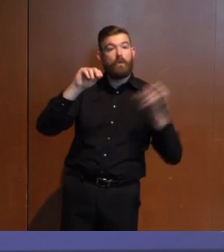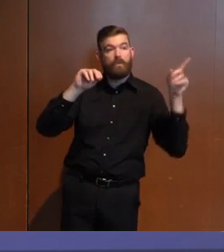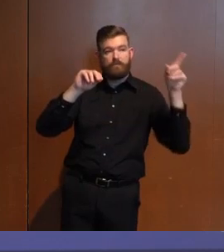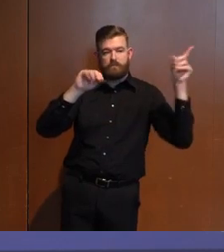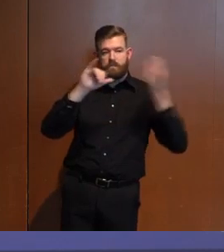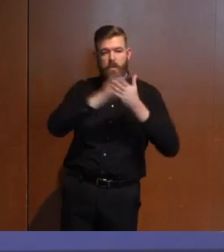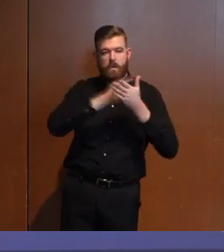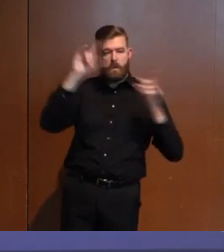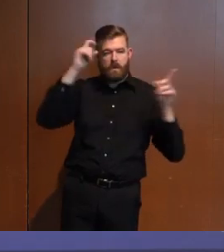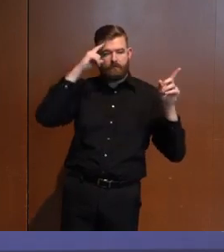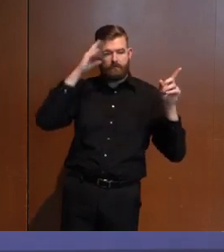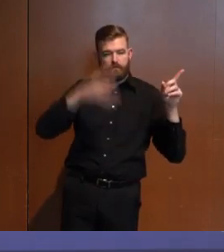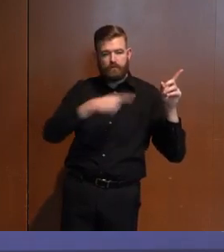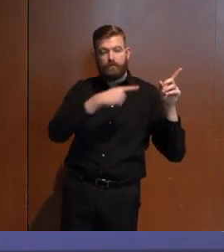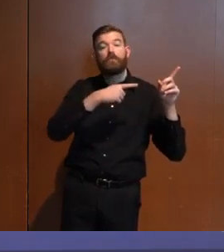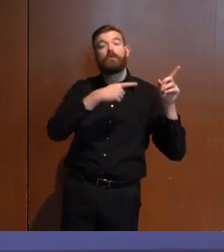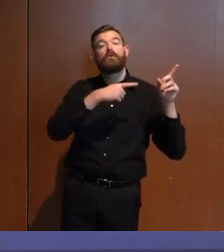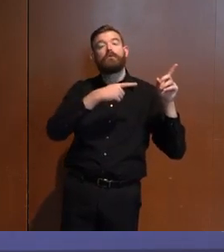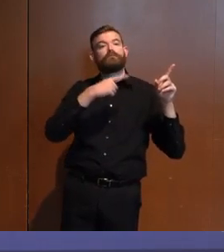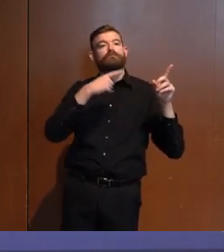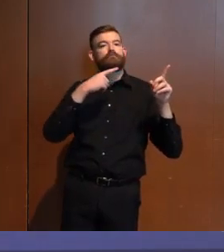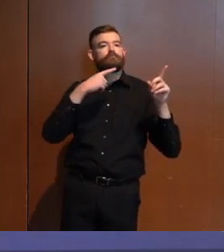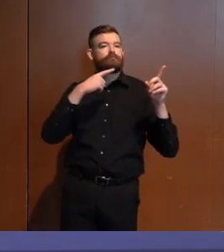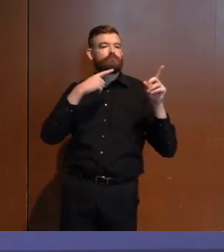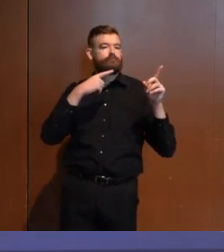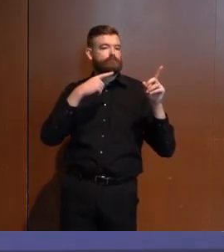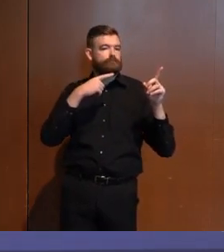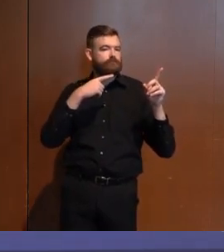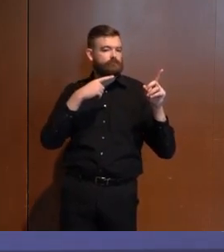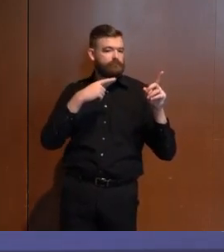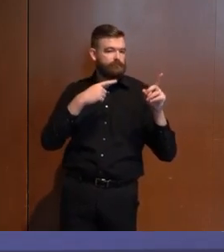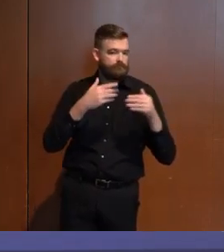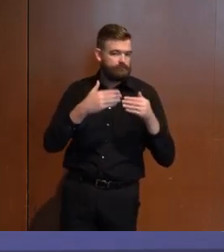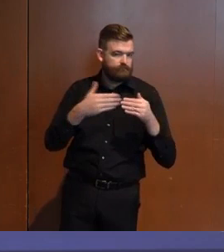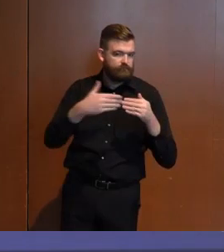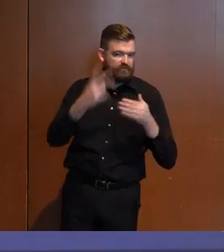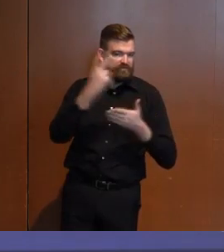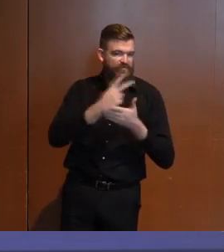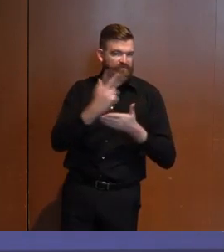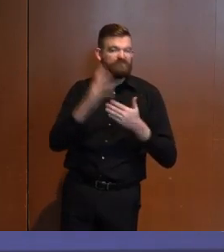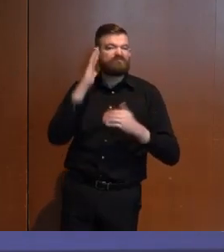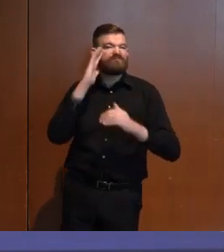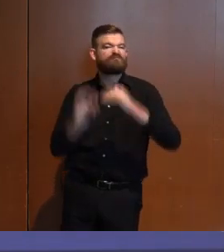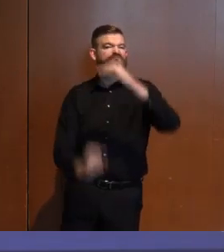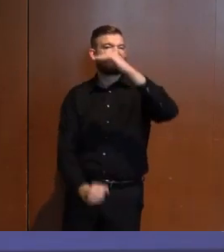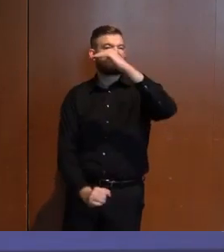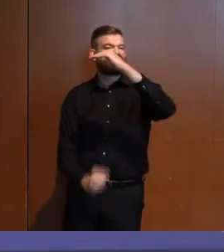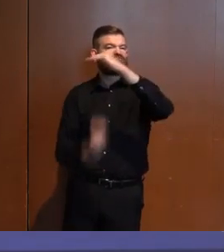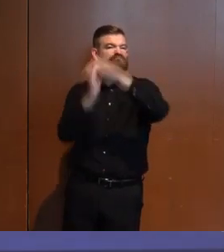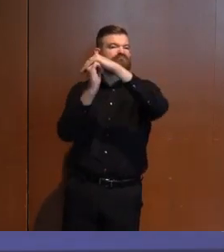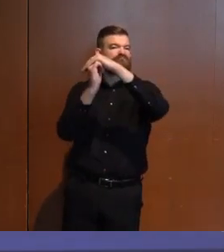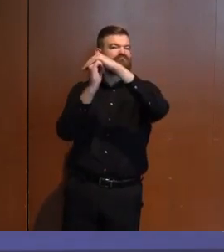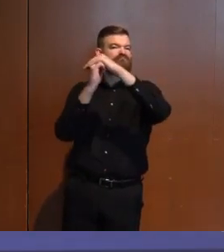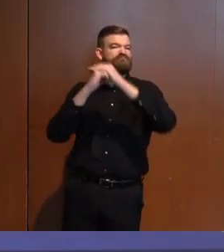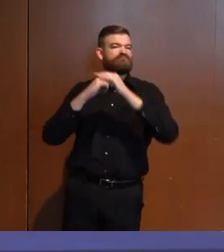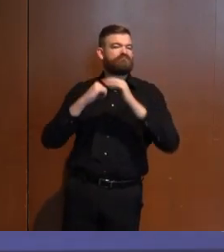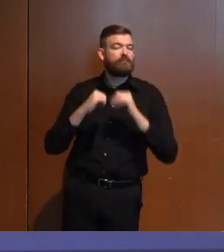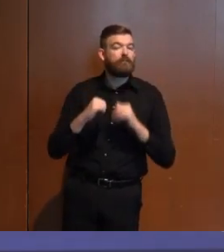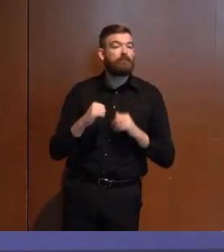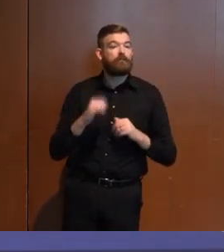that we were tracking sort of similarly. Does that mean that you expect peak in those 3 hard-hit counties to be 2 to 3 weeks